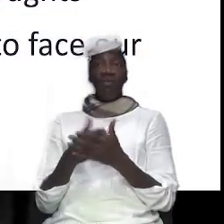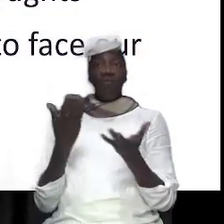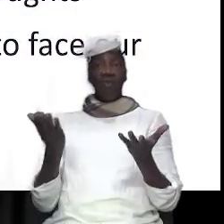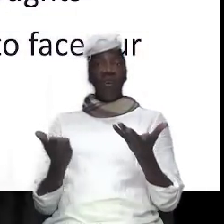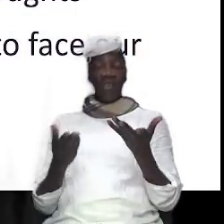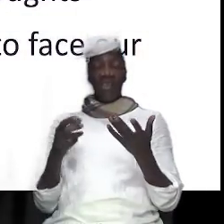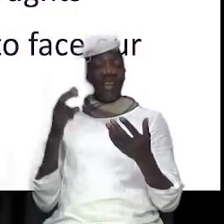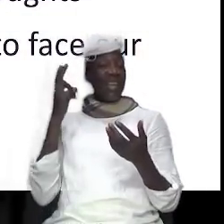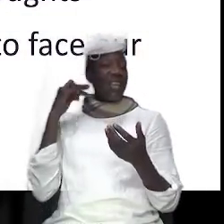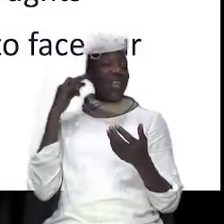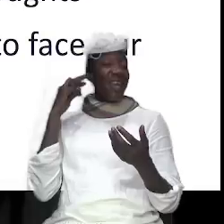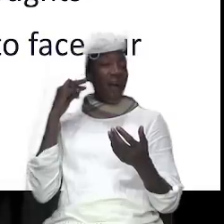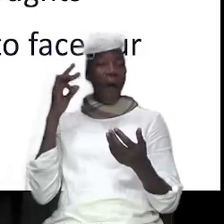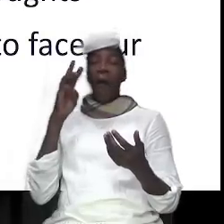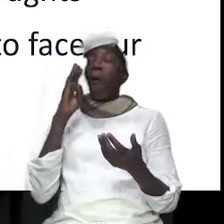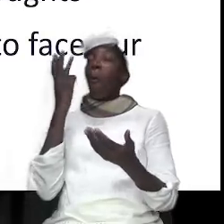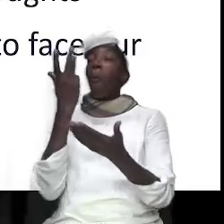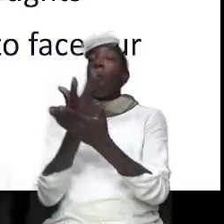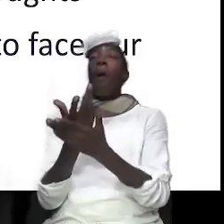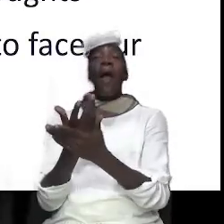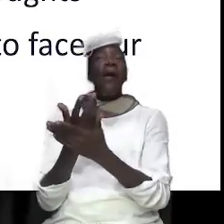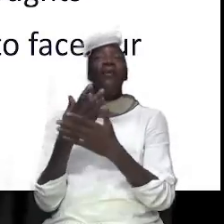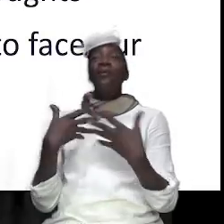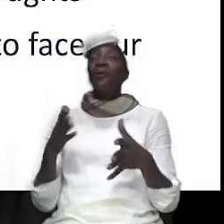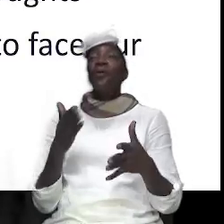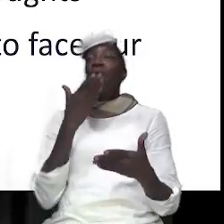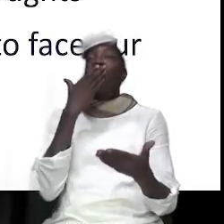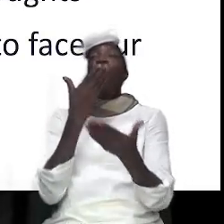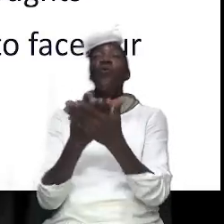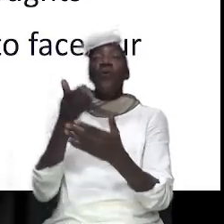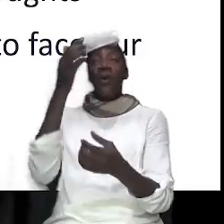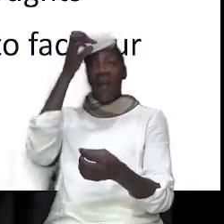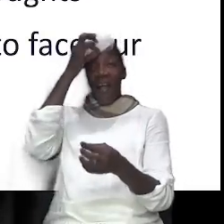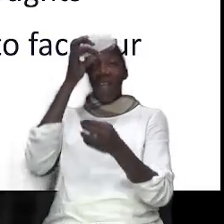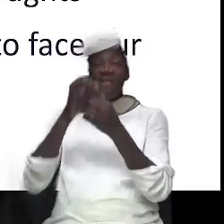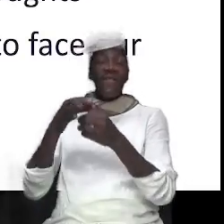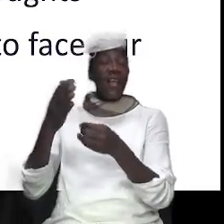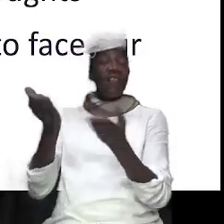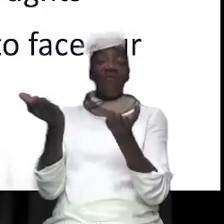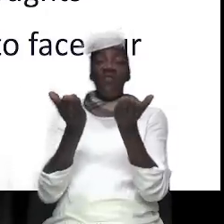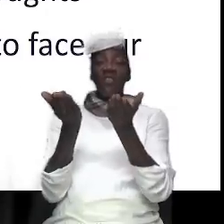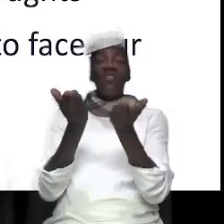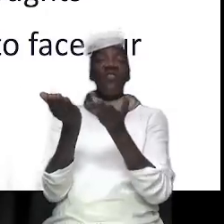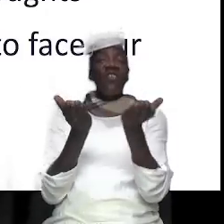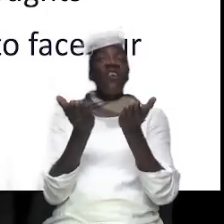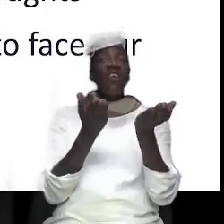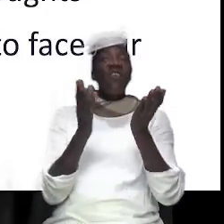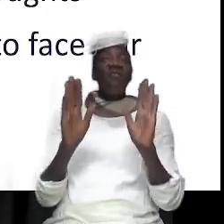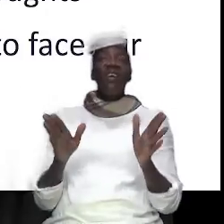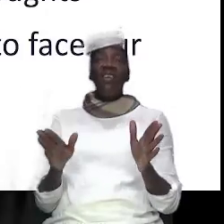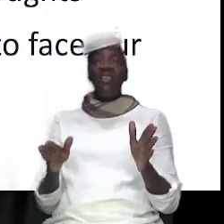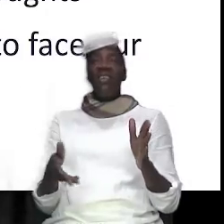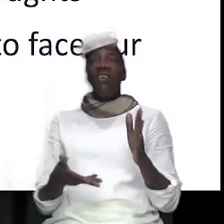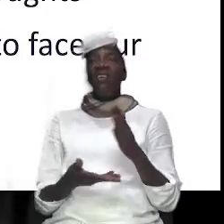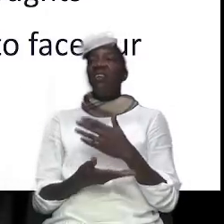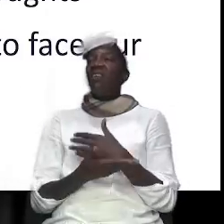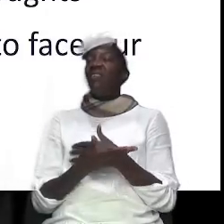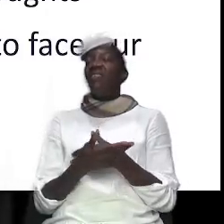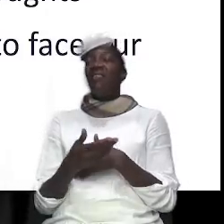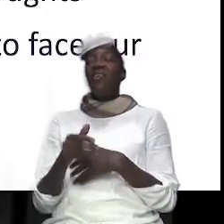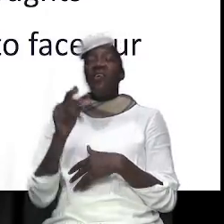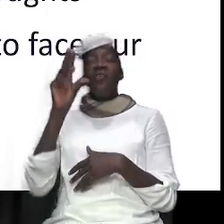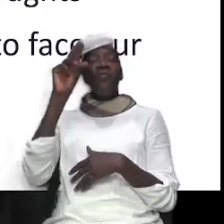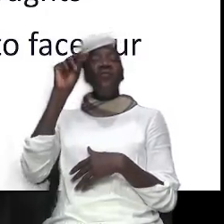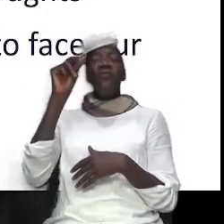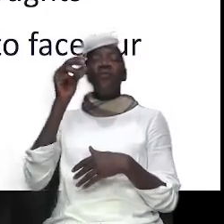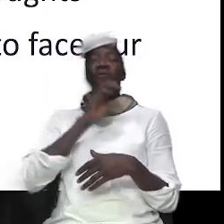all of us want to hear, well done, thou good and faithful servant. No doubt, there is not a Christian that I know that don't